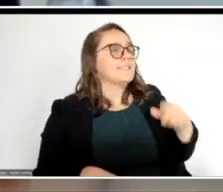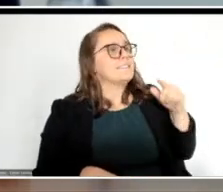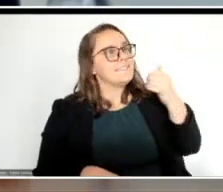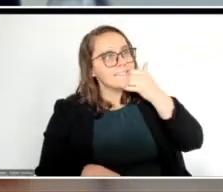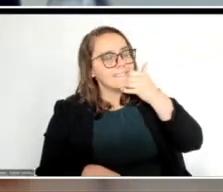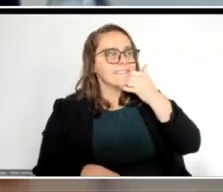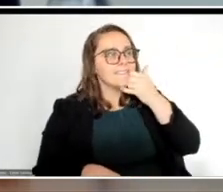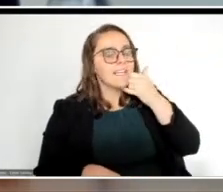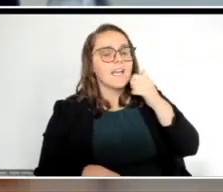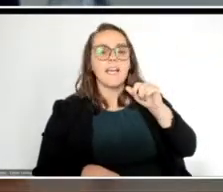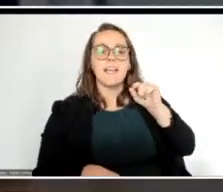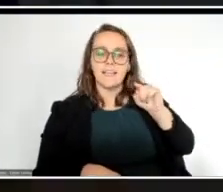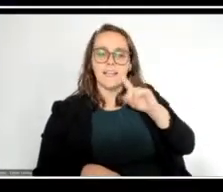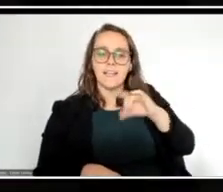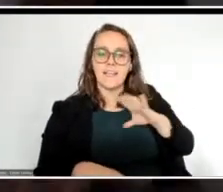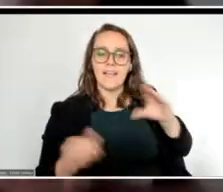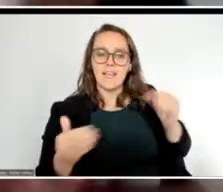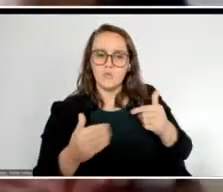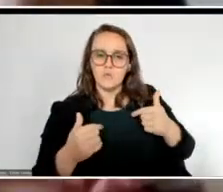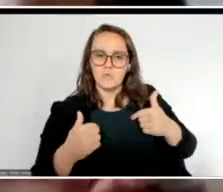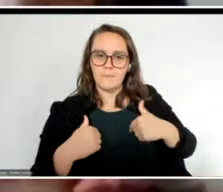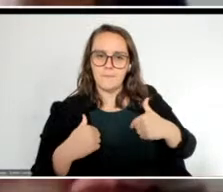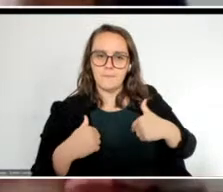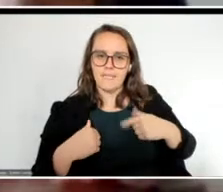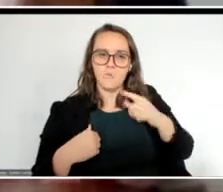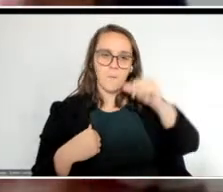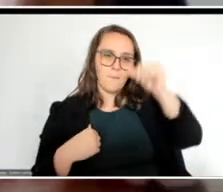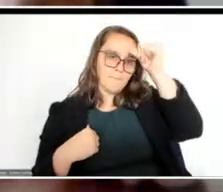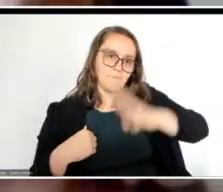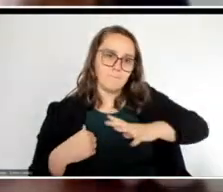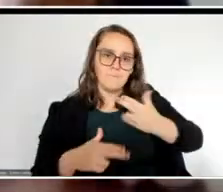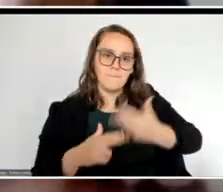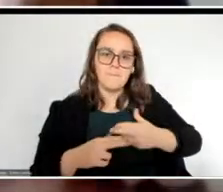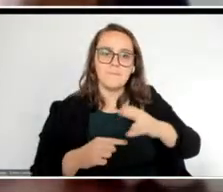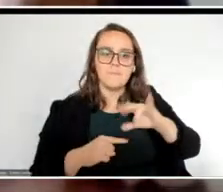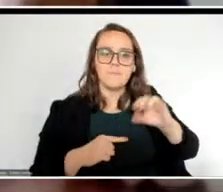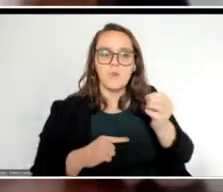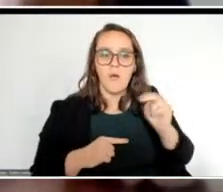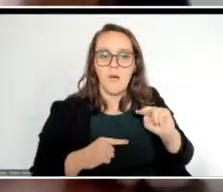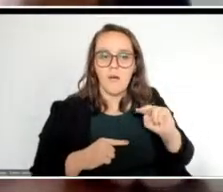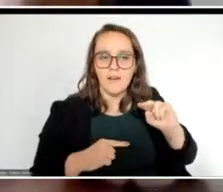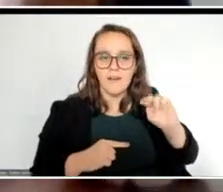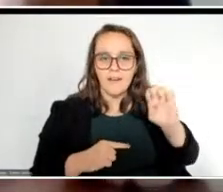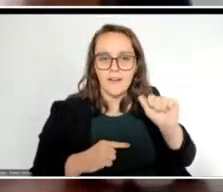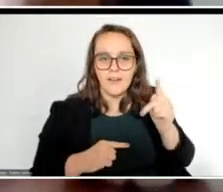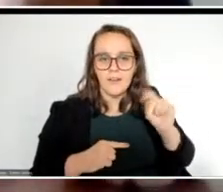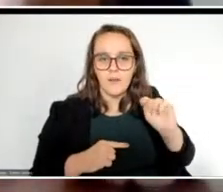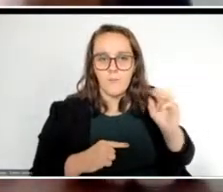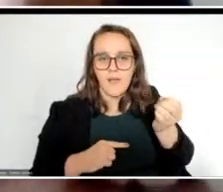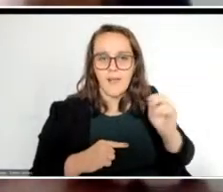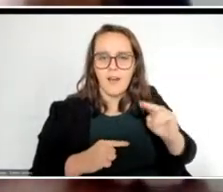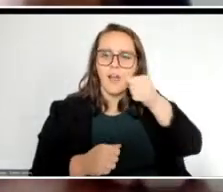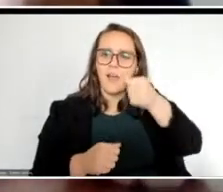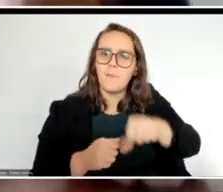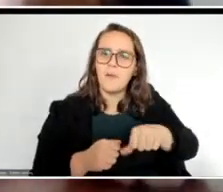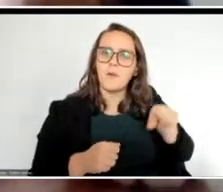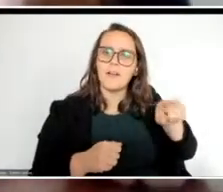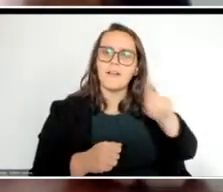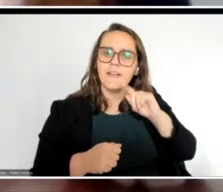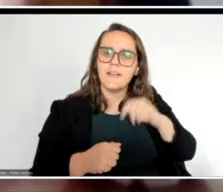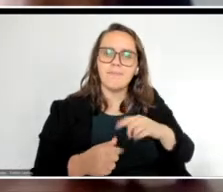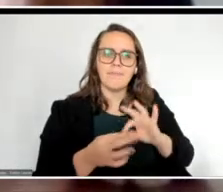named John Eastman. So I vaguely remember him mentioning that he was a professor, and